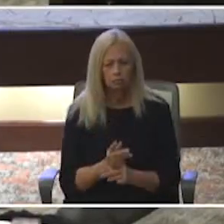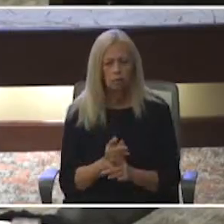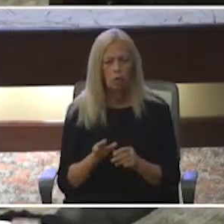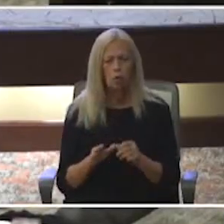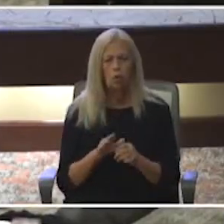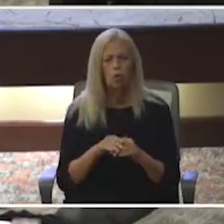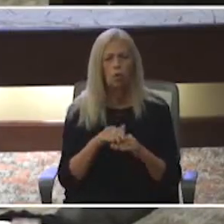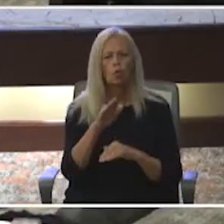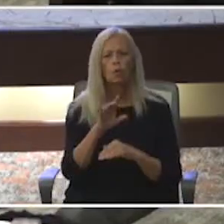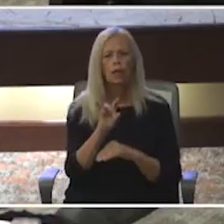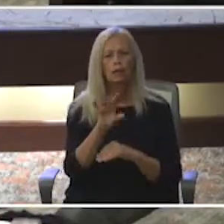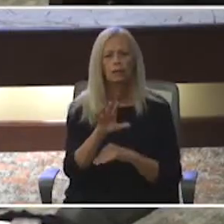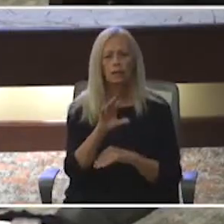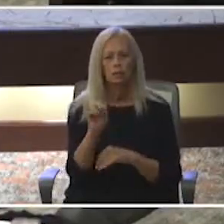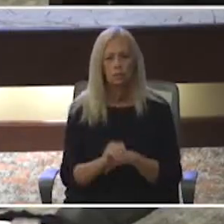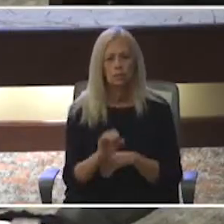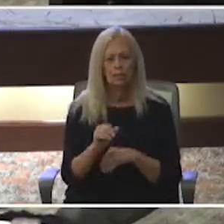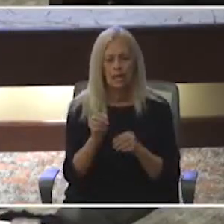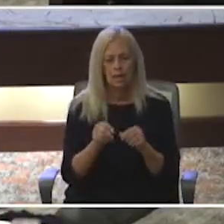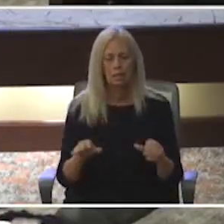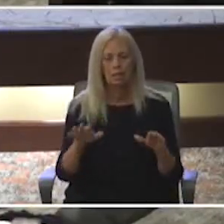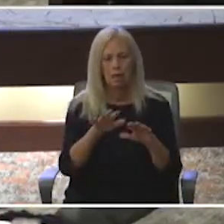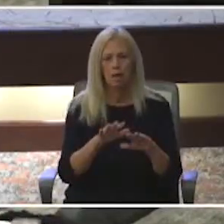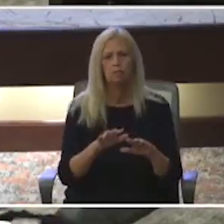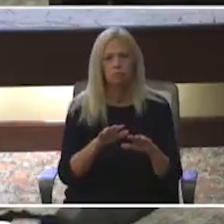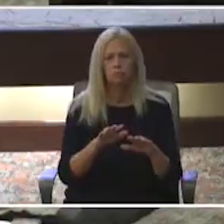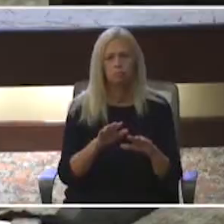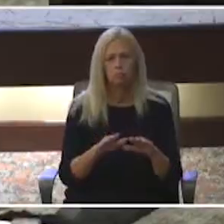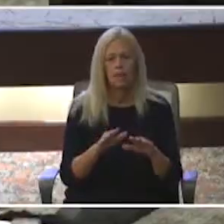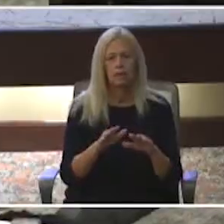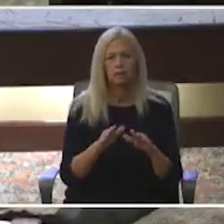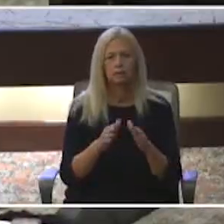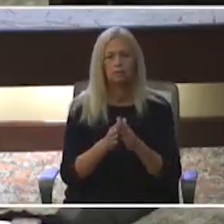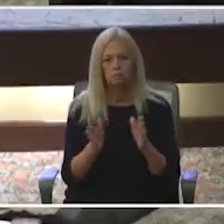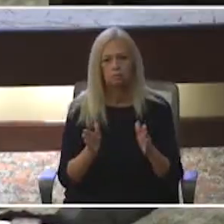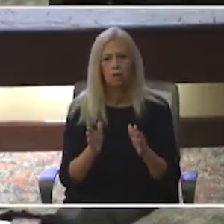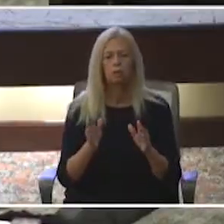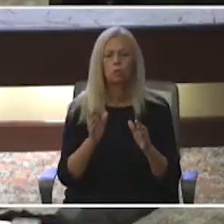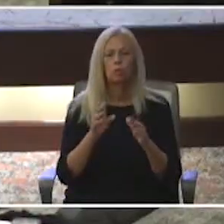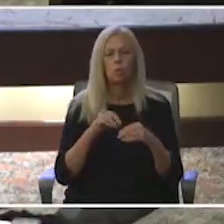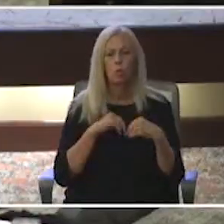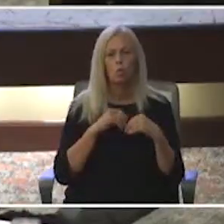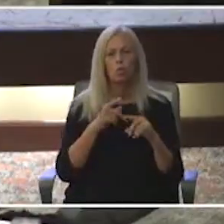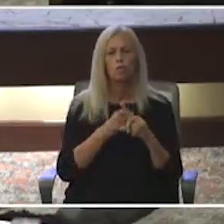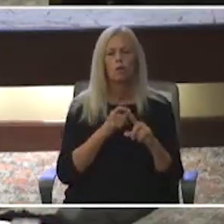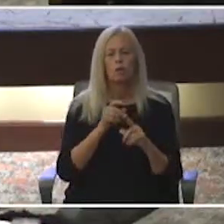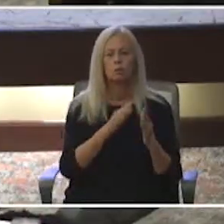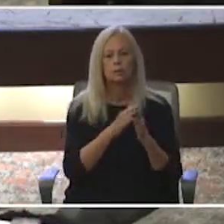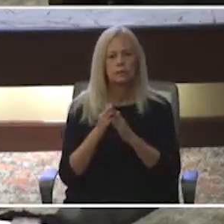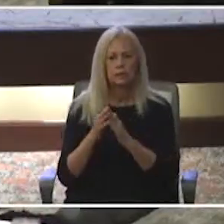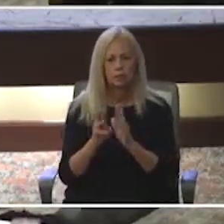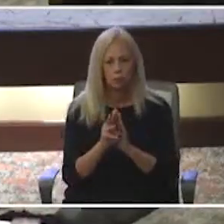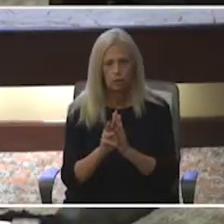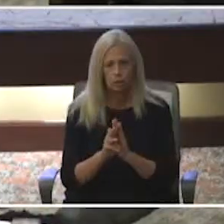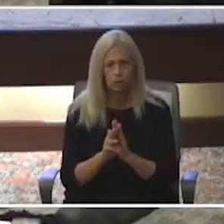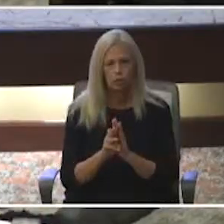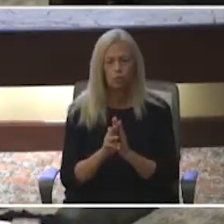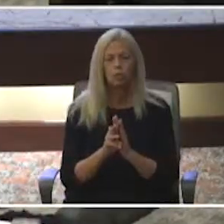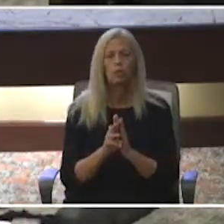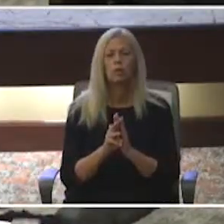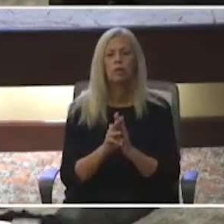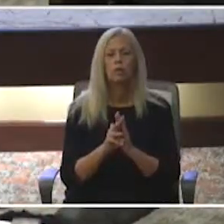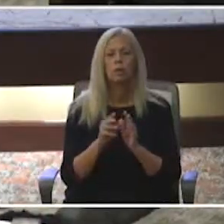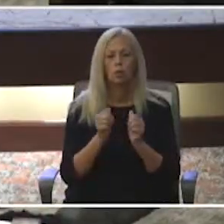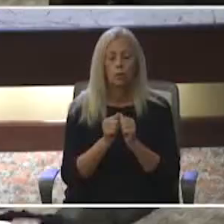land within this area that we're looking at is publicly owned through City of Waco, through agreements that we